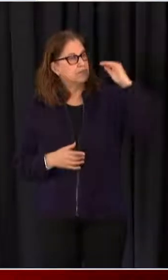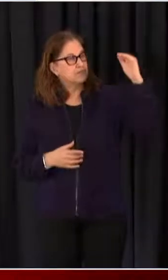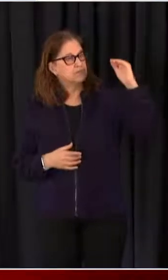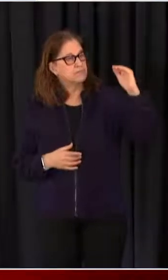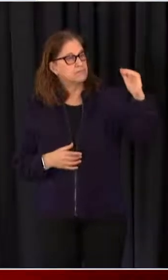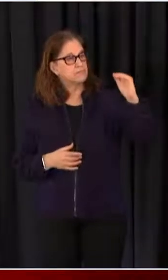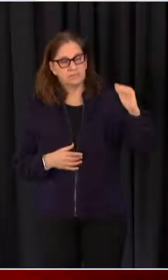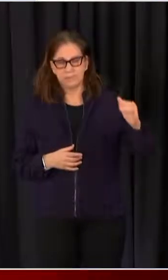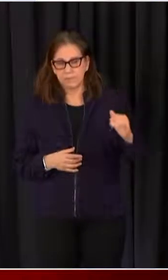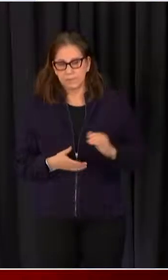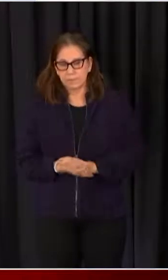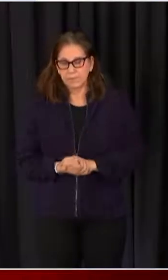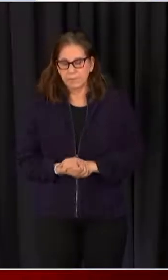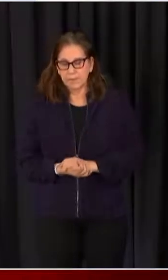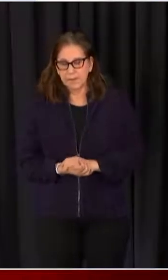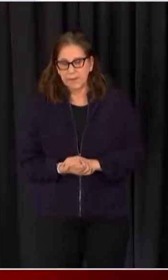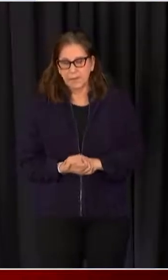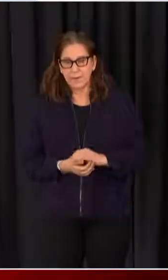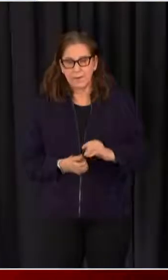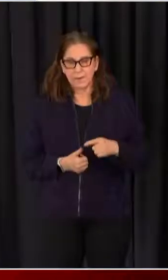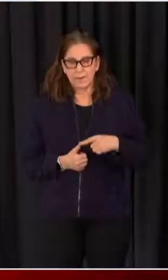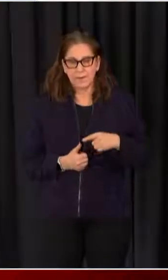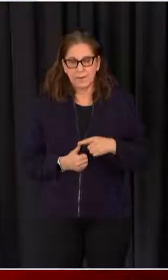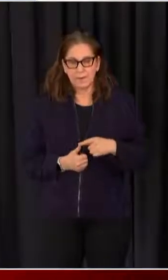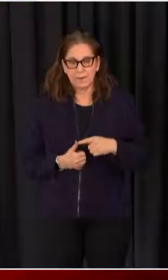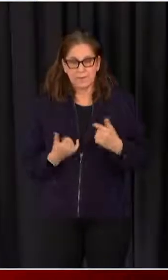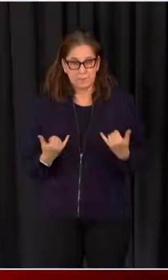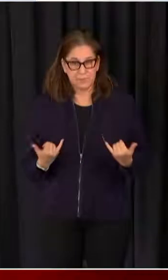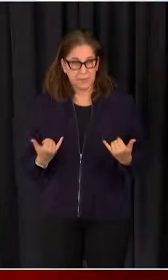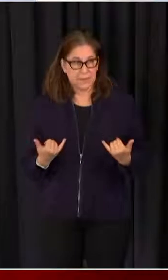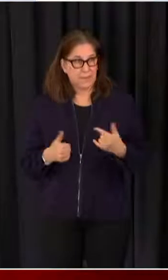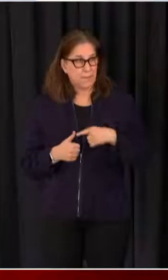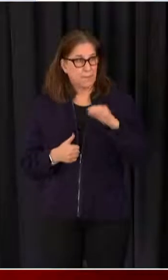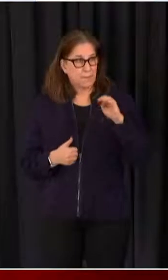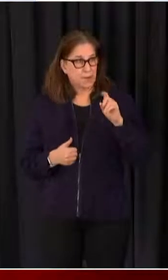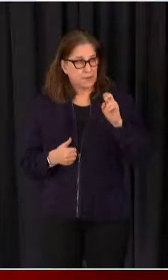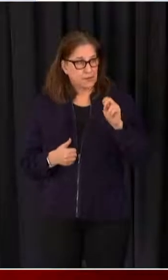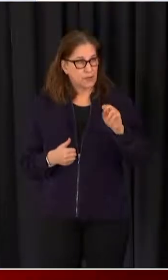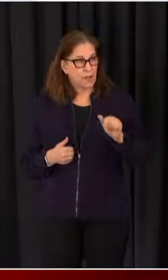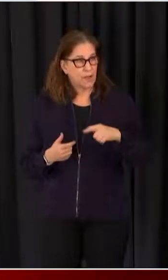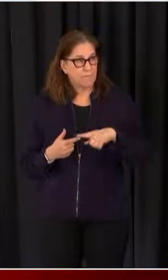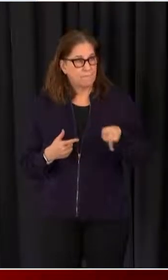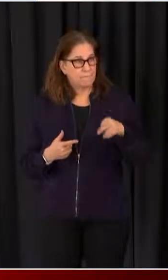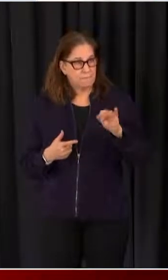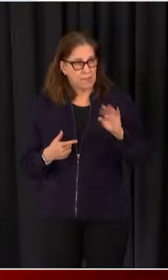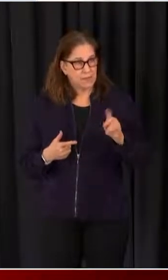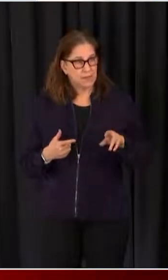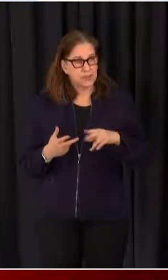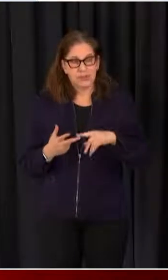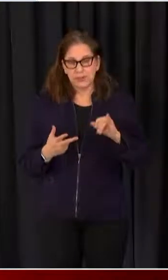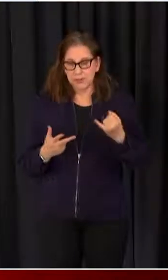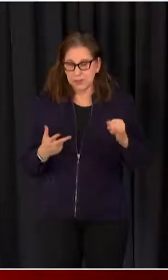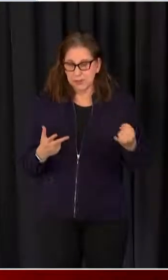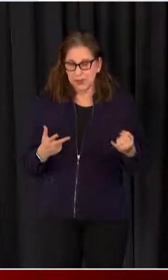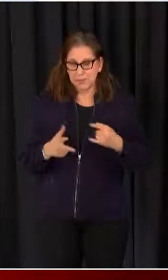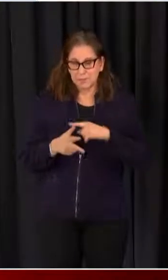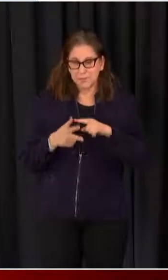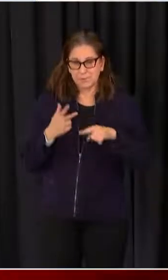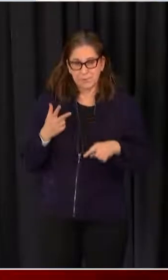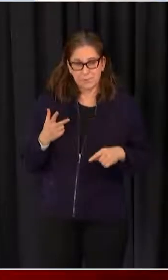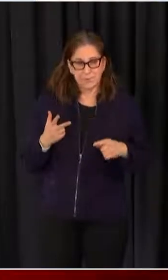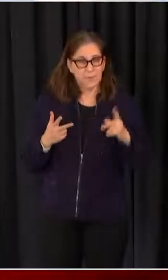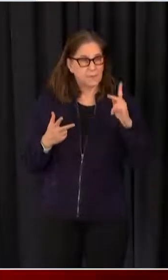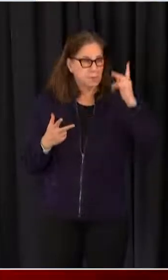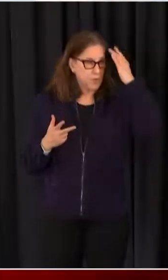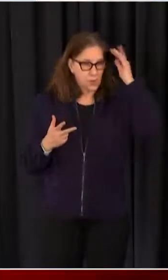available as a parent, that actually happened today as well. And all of our appointments were claimed. So people know they're going to a place